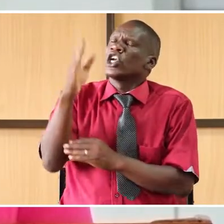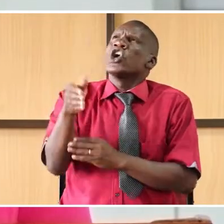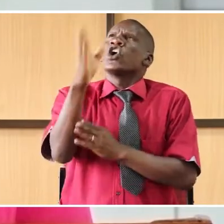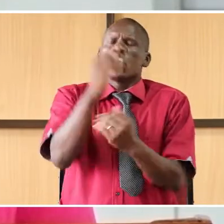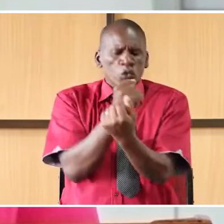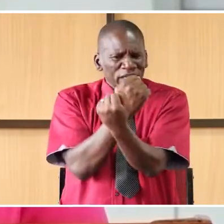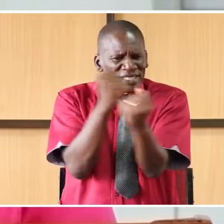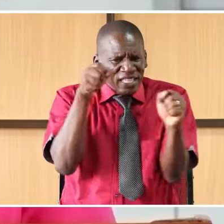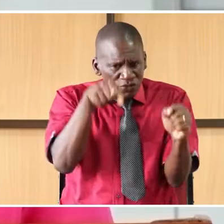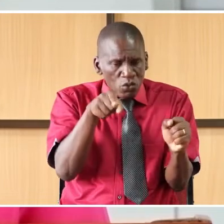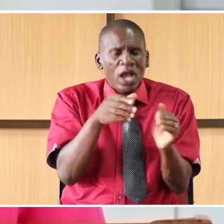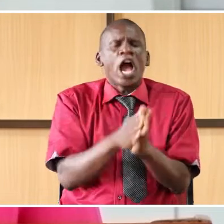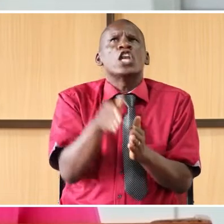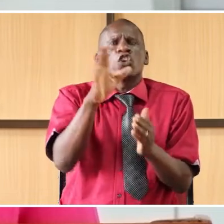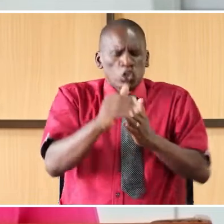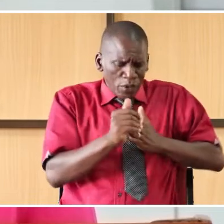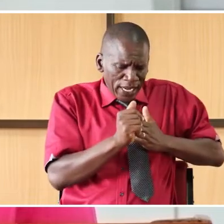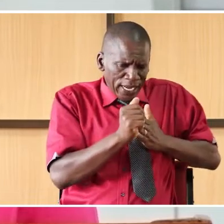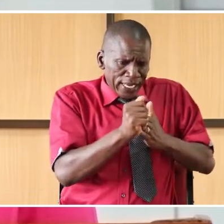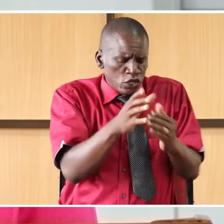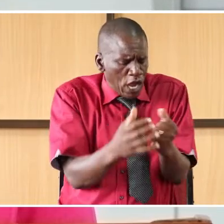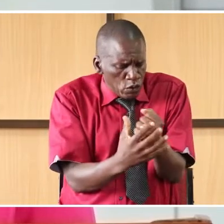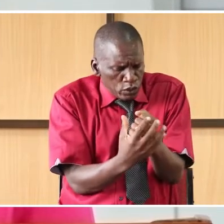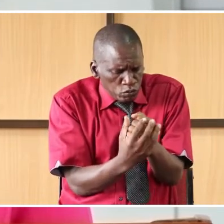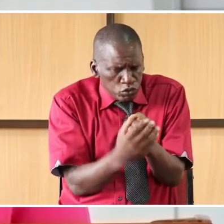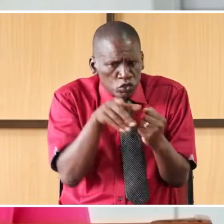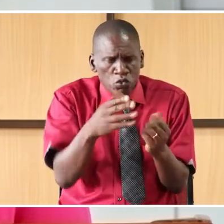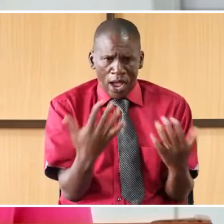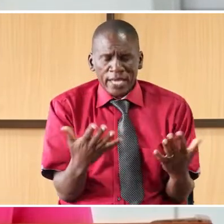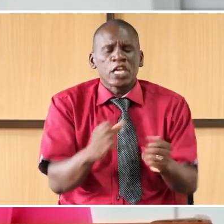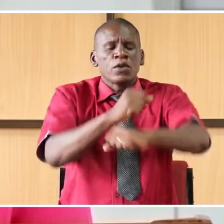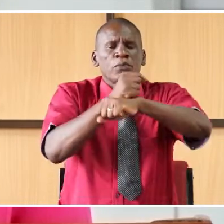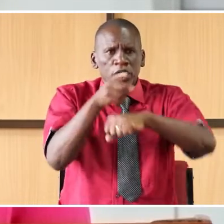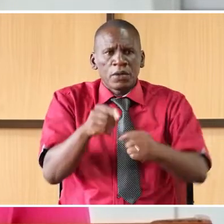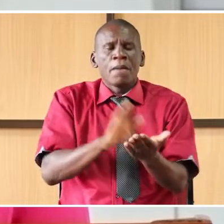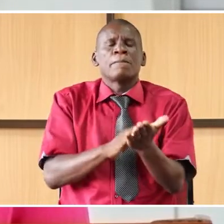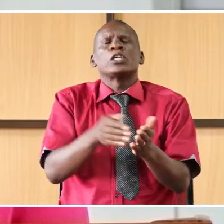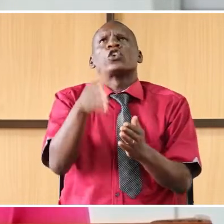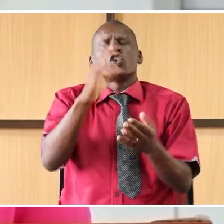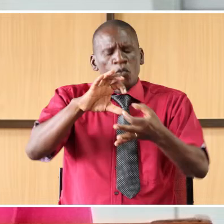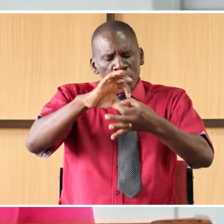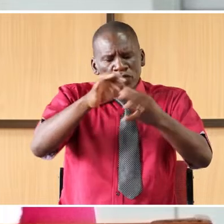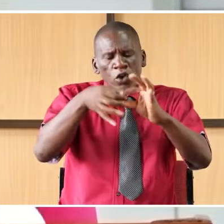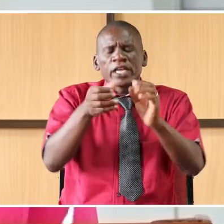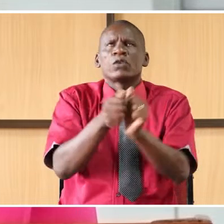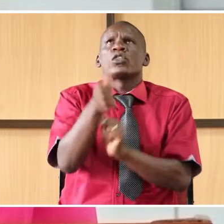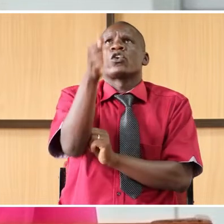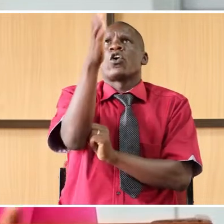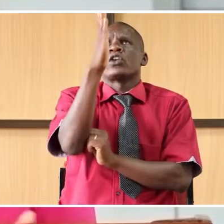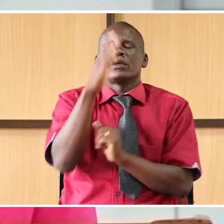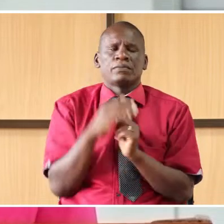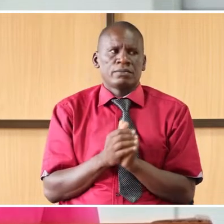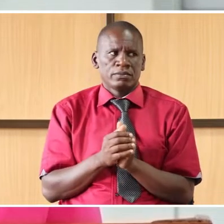will deliver you and he will hold you high. Praise God, because we know his name. We've connected with him.